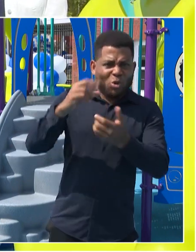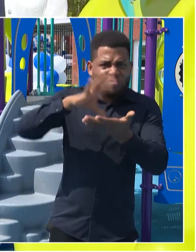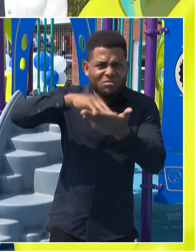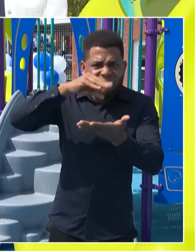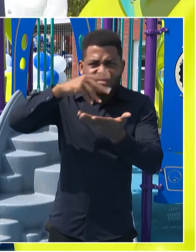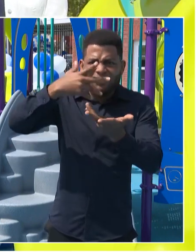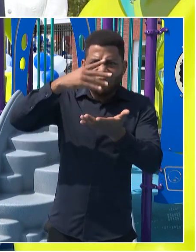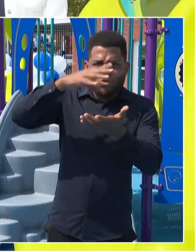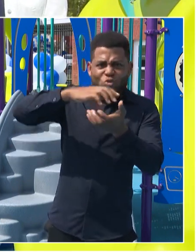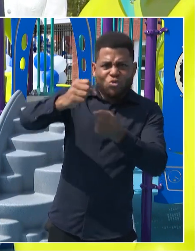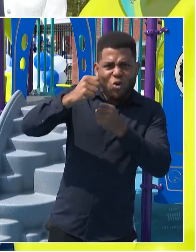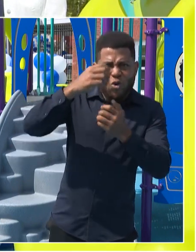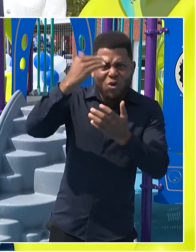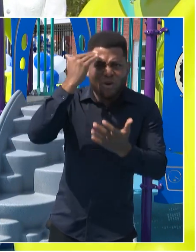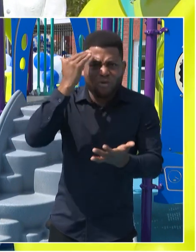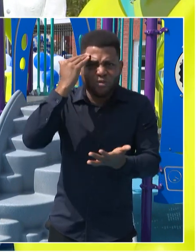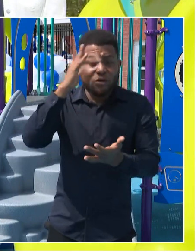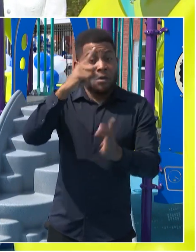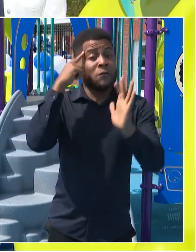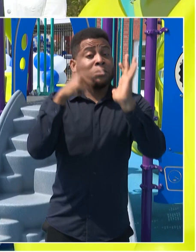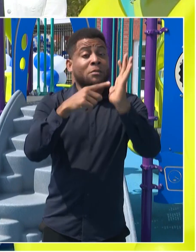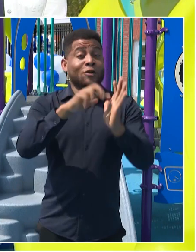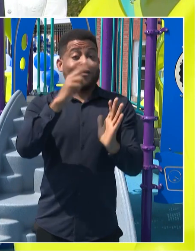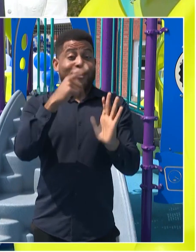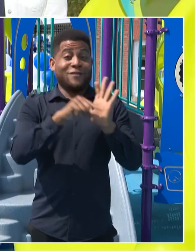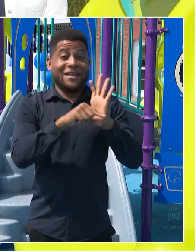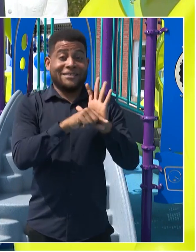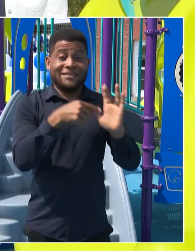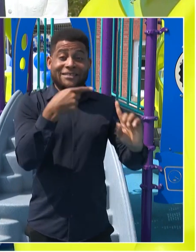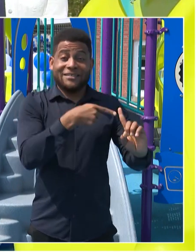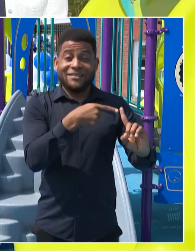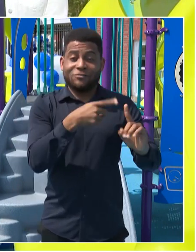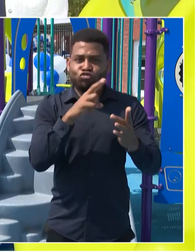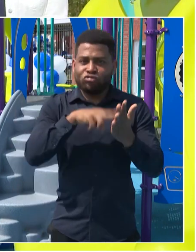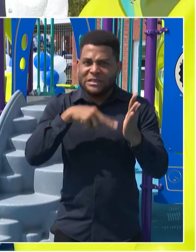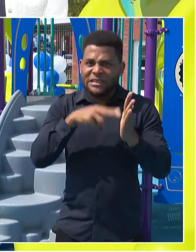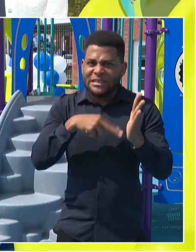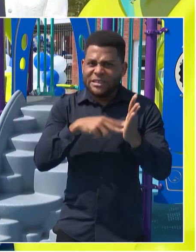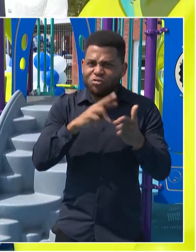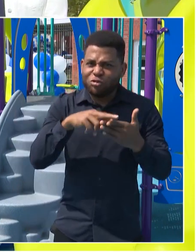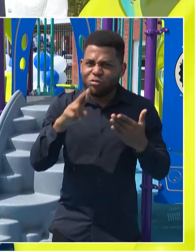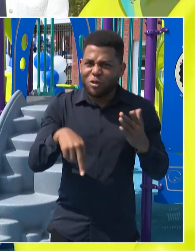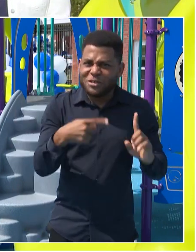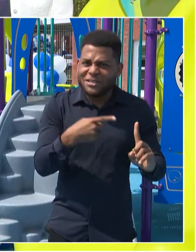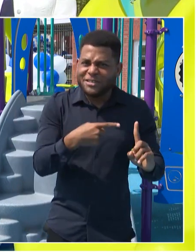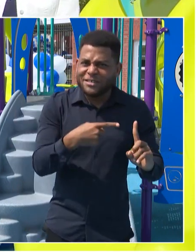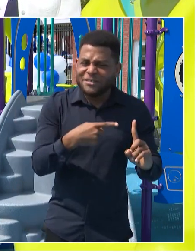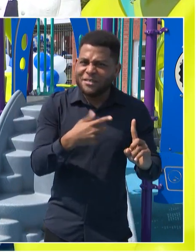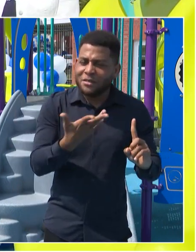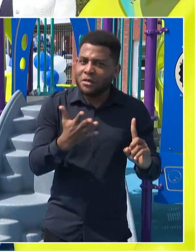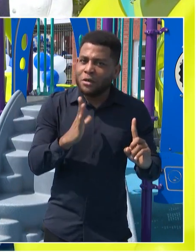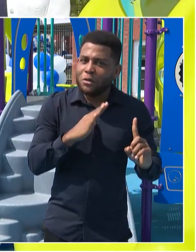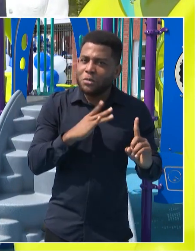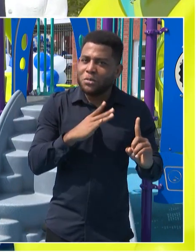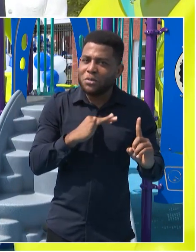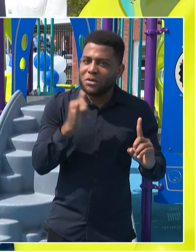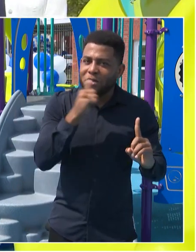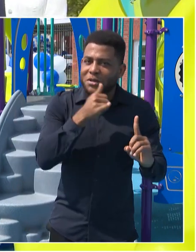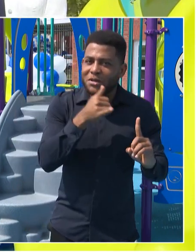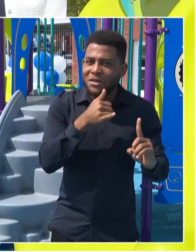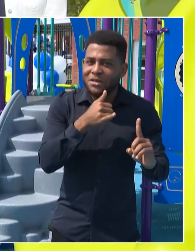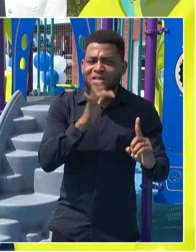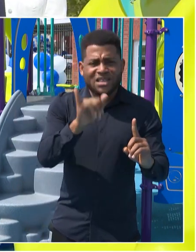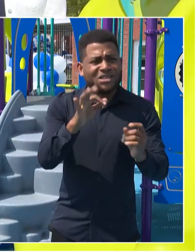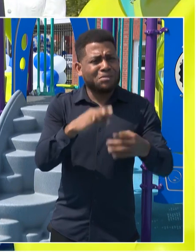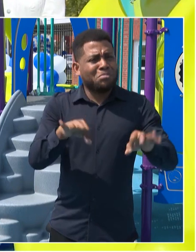results. But we also know it takes passion and persistence to have modernizations like these and leaders who are committed to